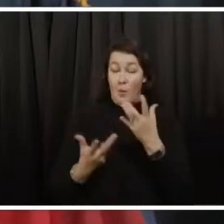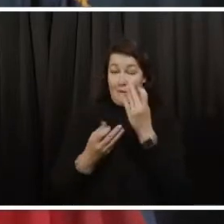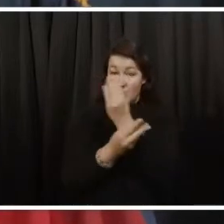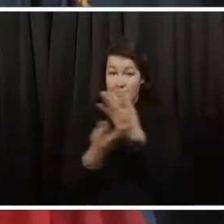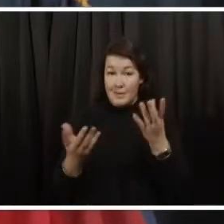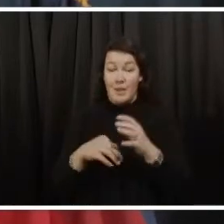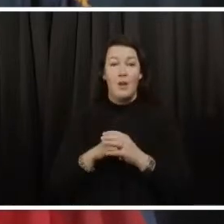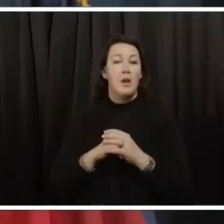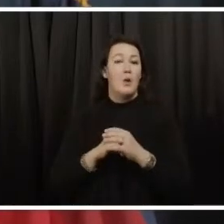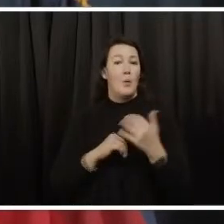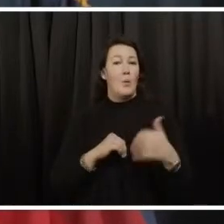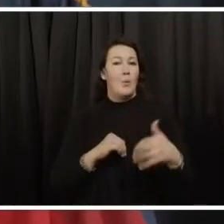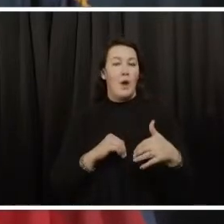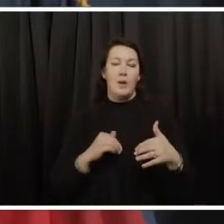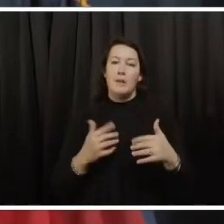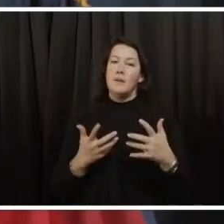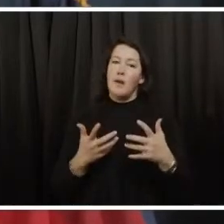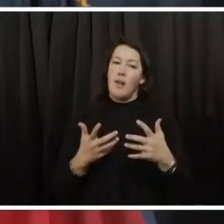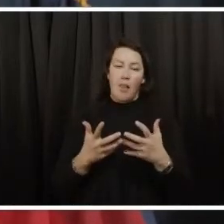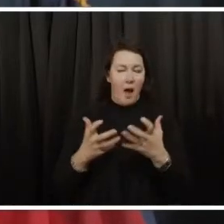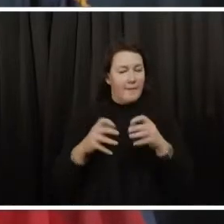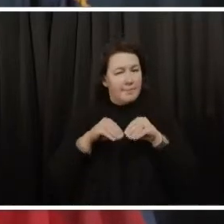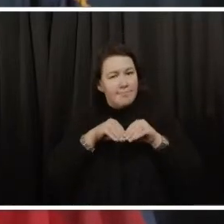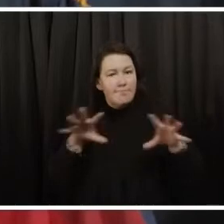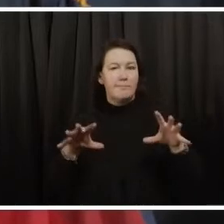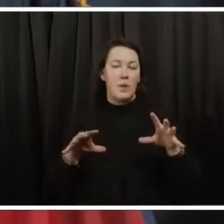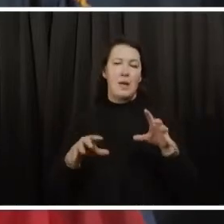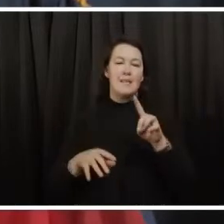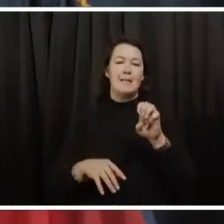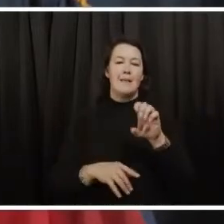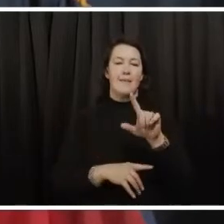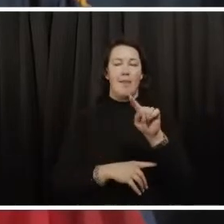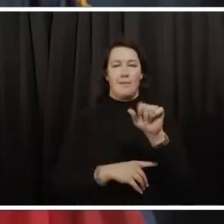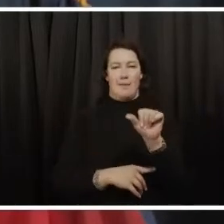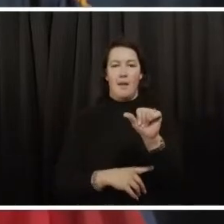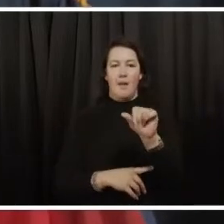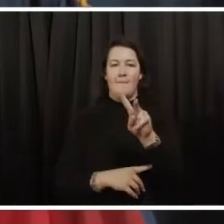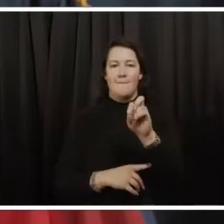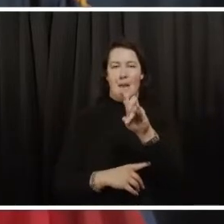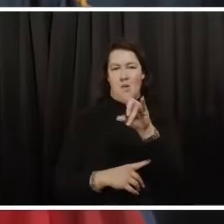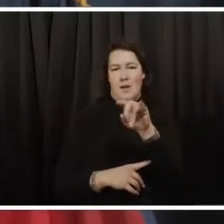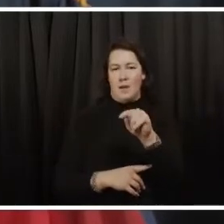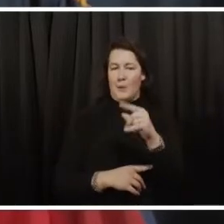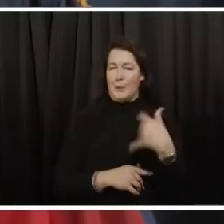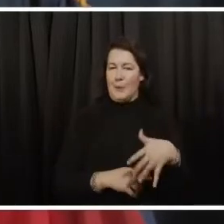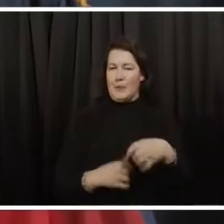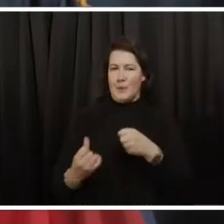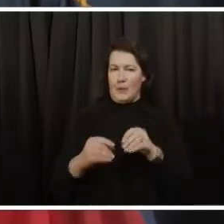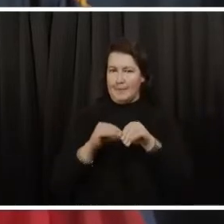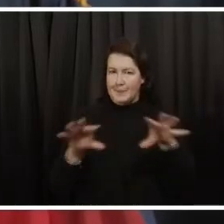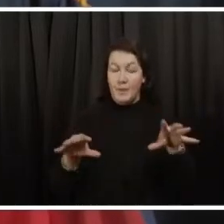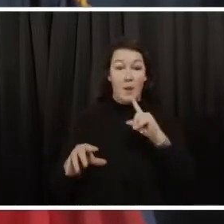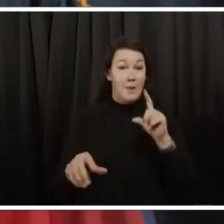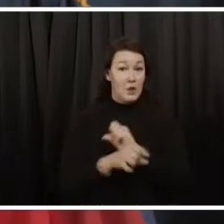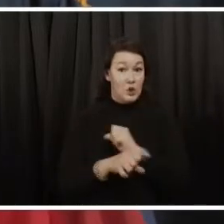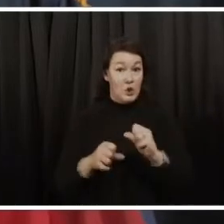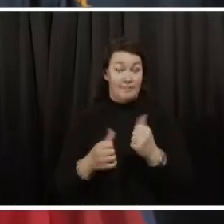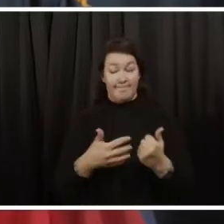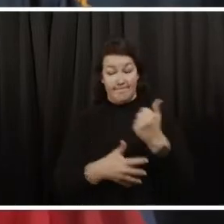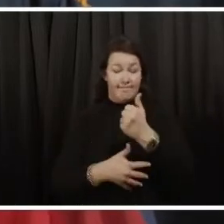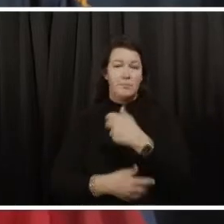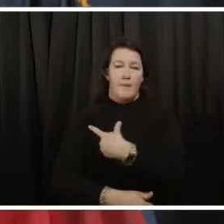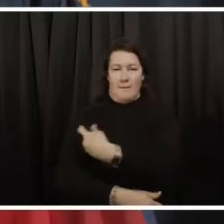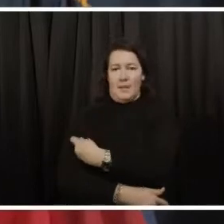a high level of community transmission of the Delta variant right now in Colorado, so please be careful out there. First and foremost, make sure you're vaccinated.